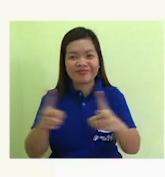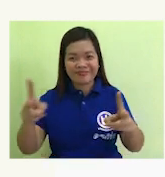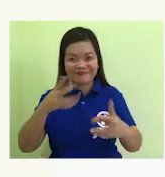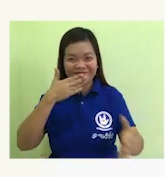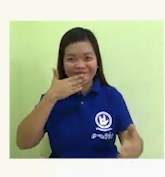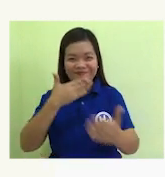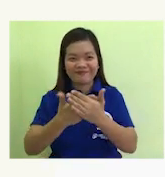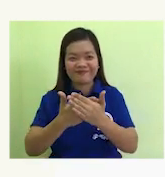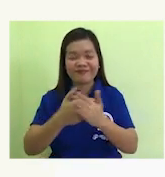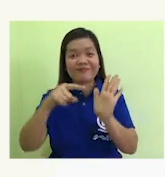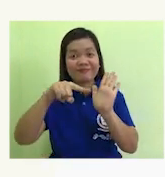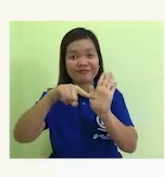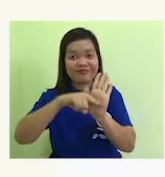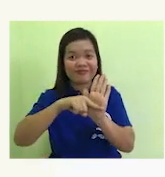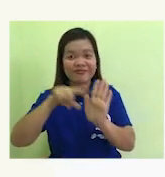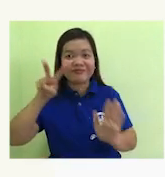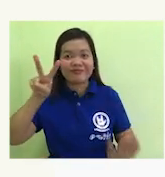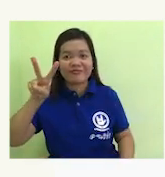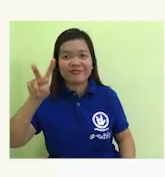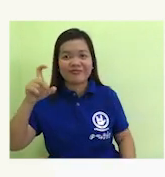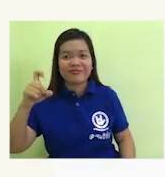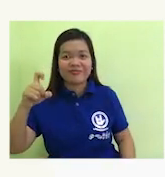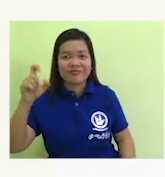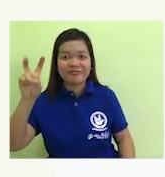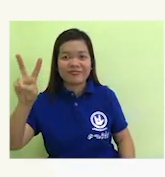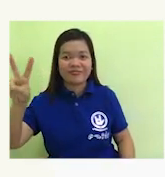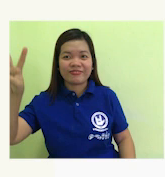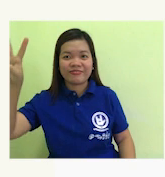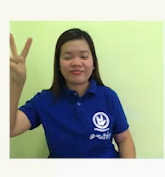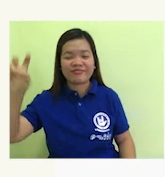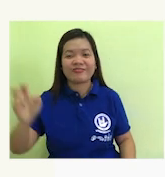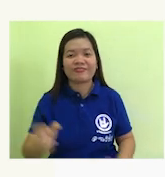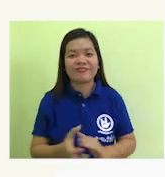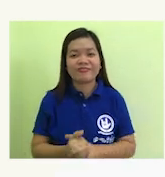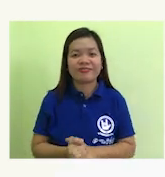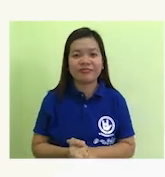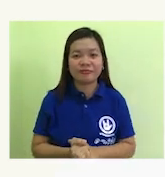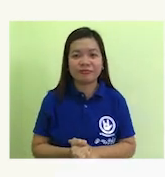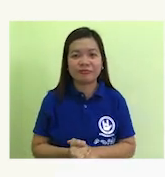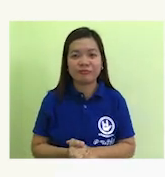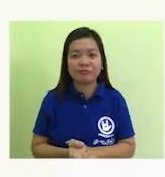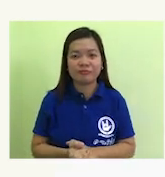Very good. It is negative 2x squared.